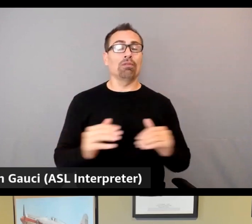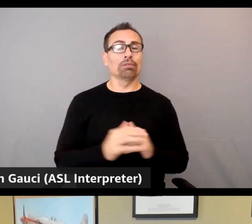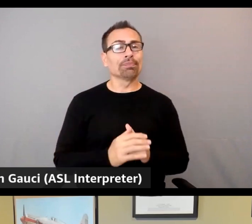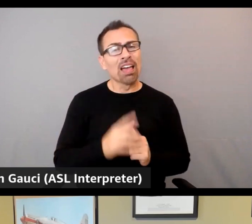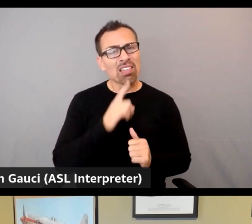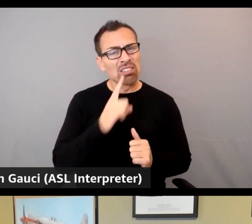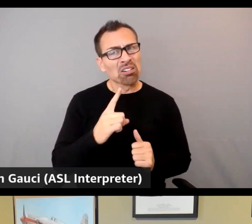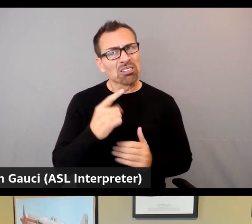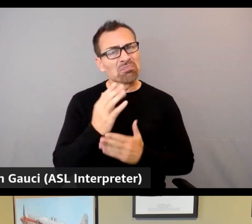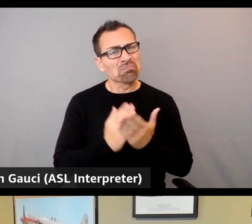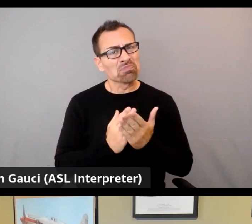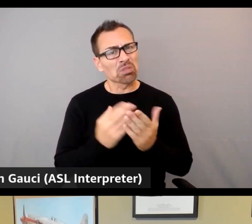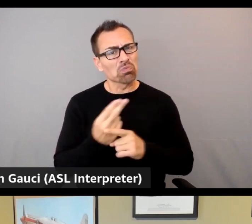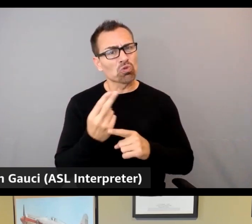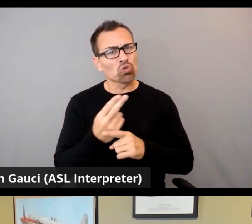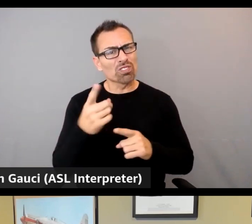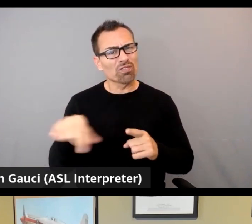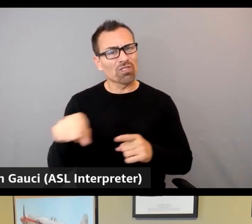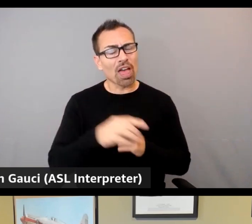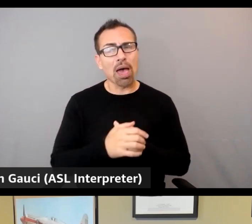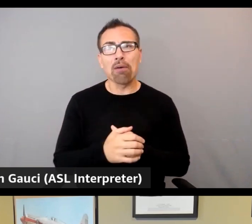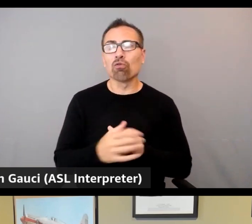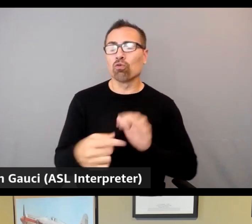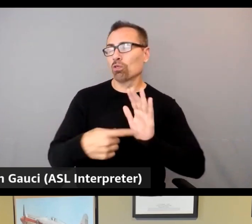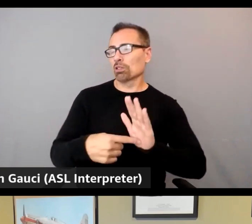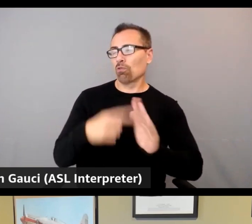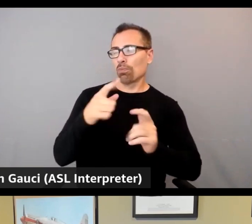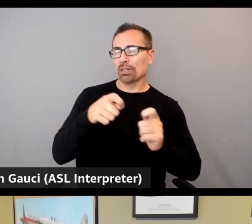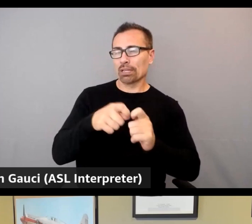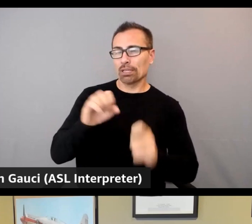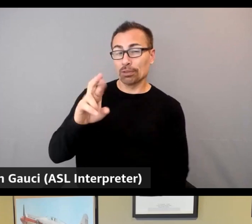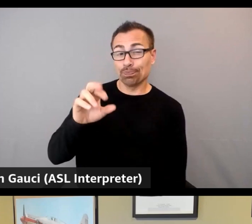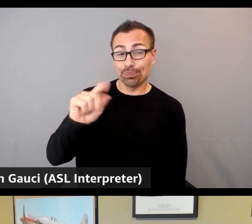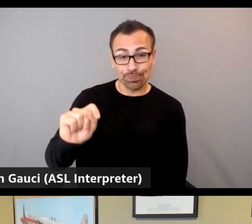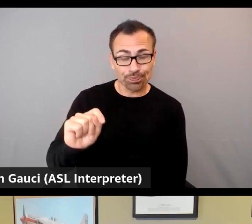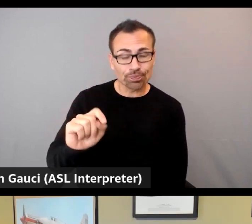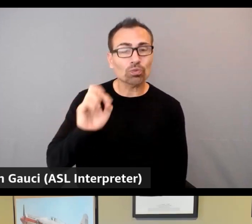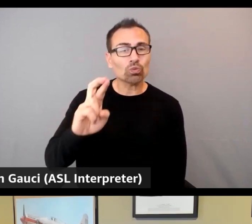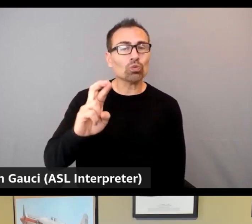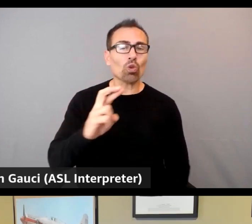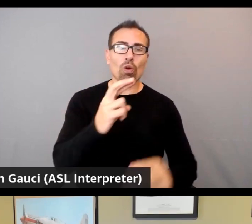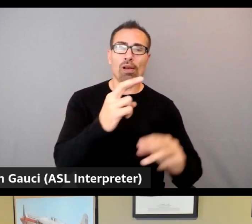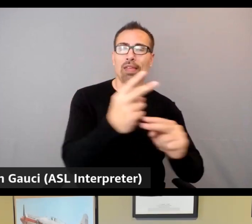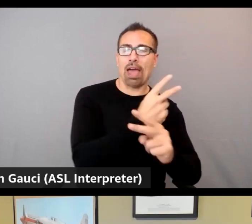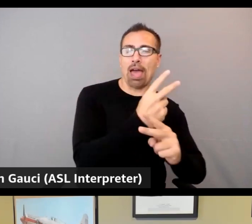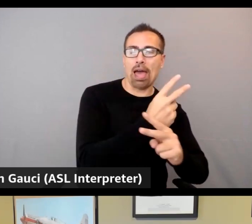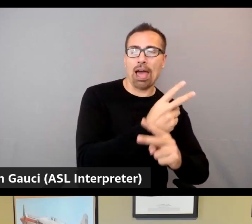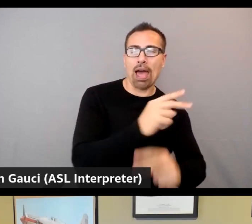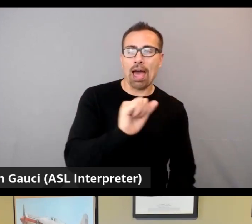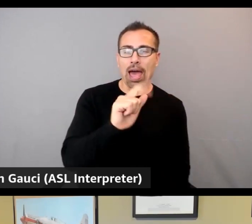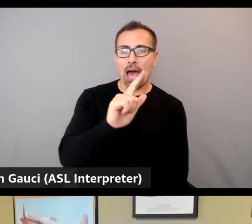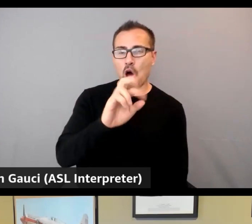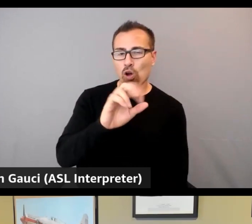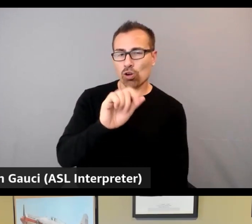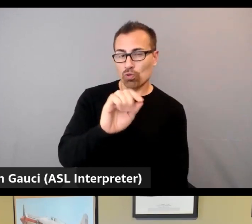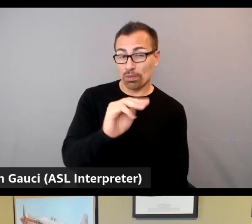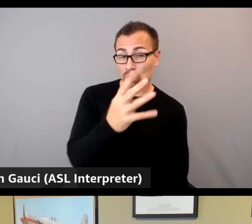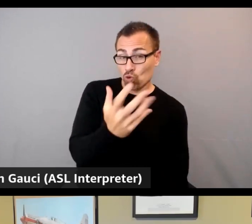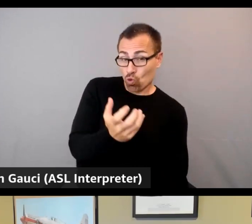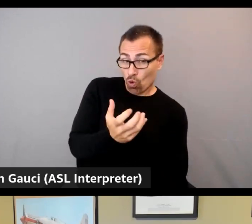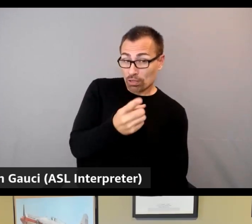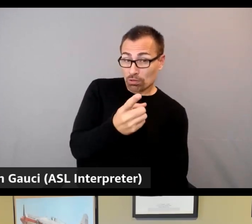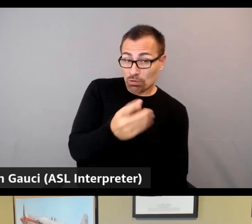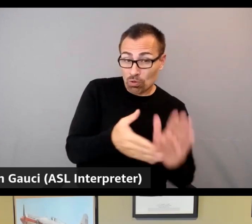For example, maybe for the particular circuit or the algorithm that you have in mind that you want to be running, maybe it is smarter